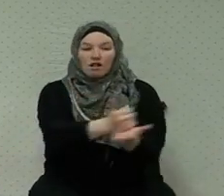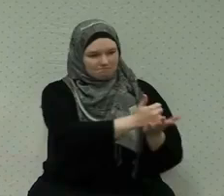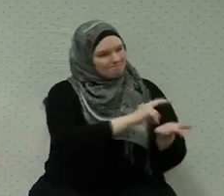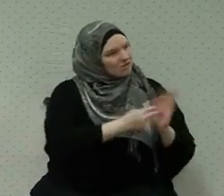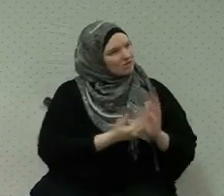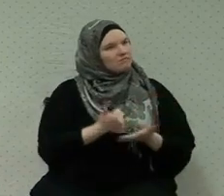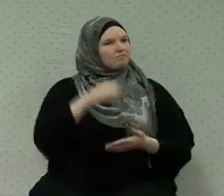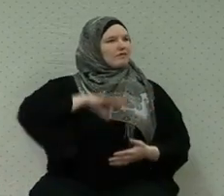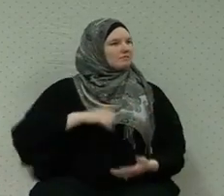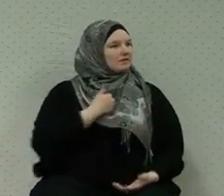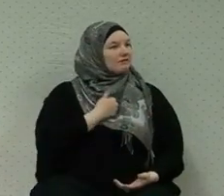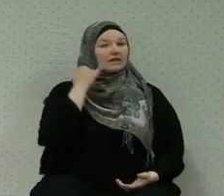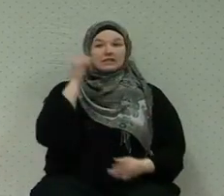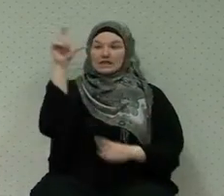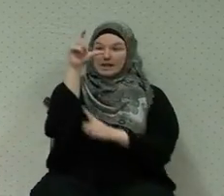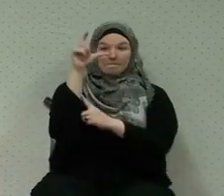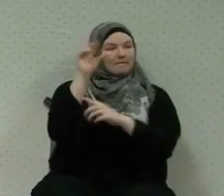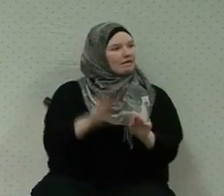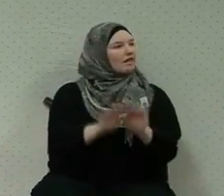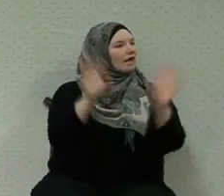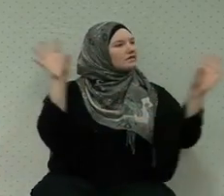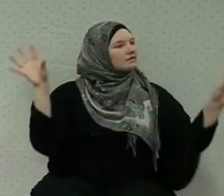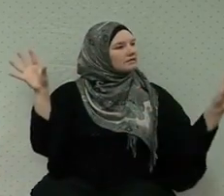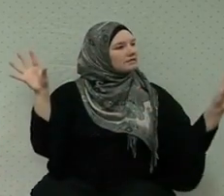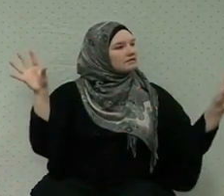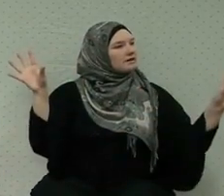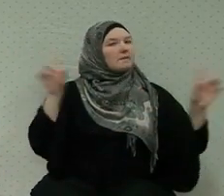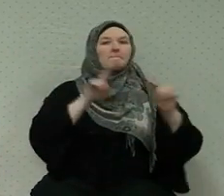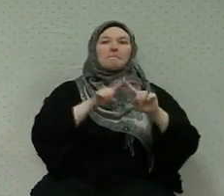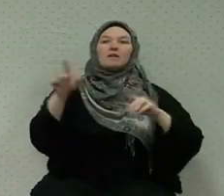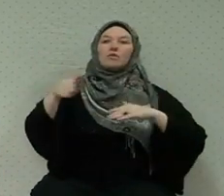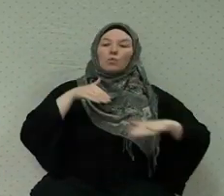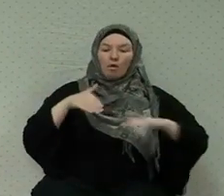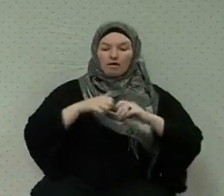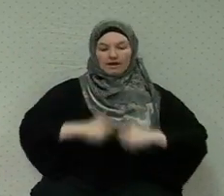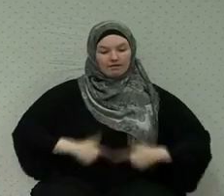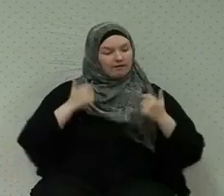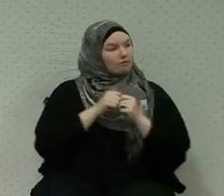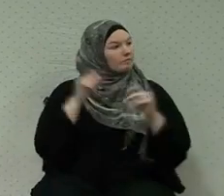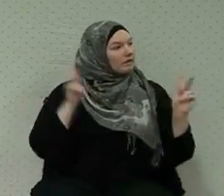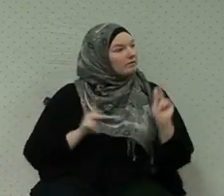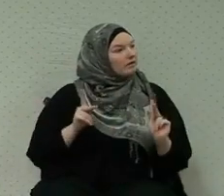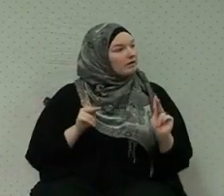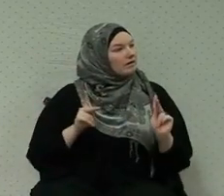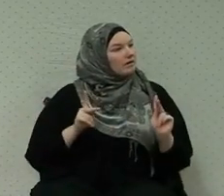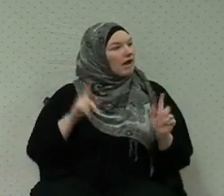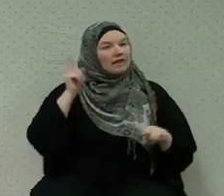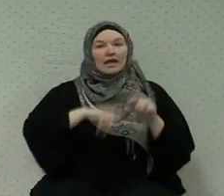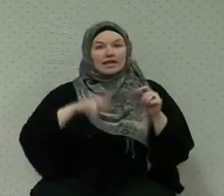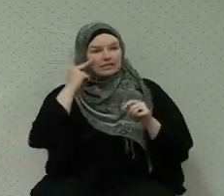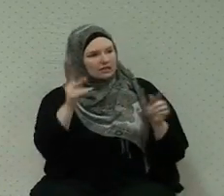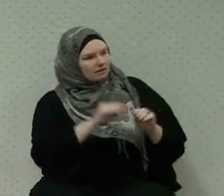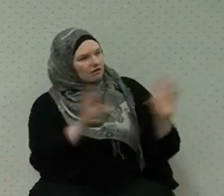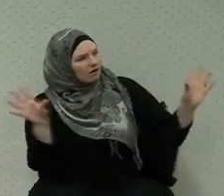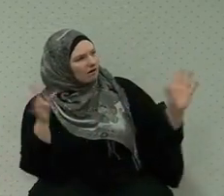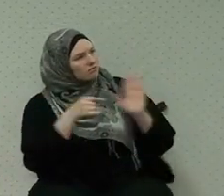If Islam is a light, but when you walk and live with people, they don't see that light,